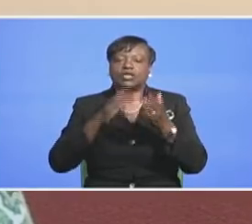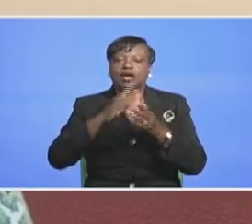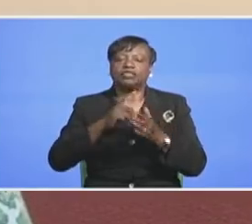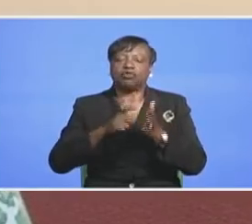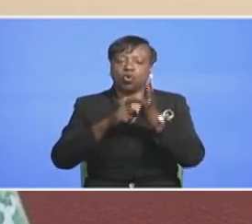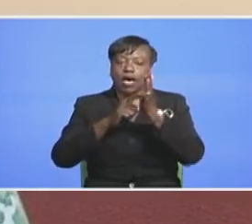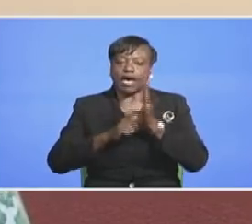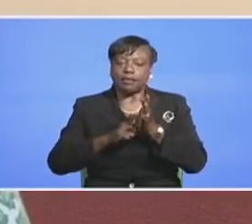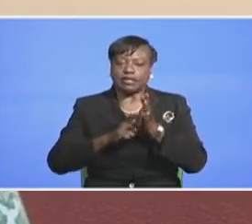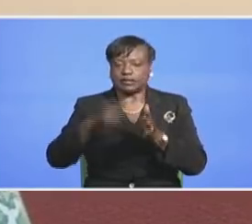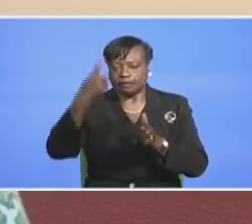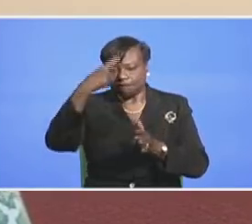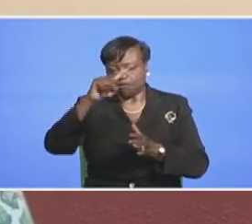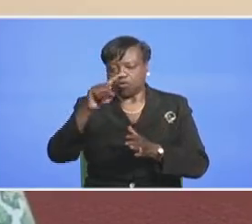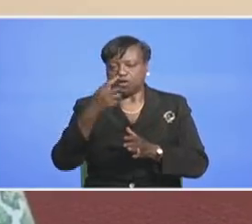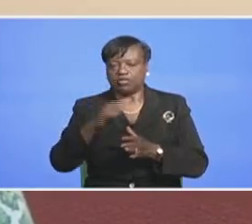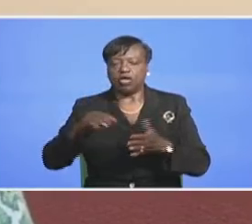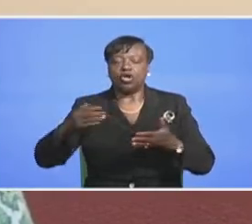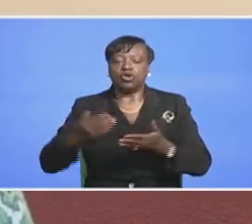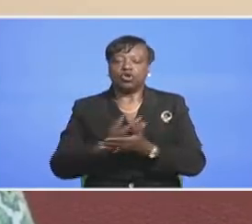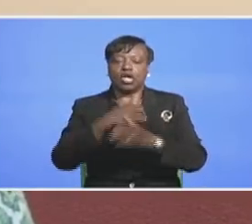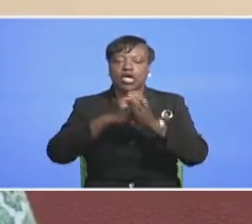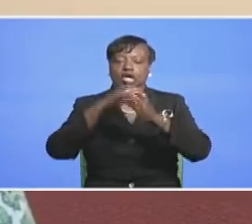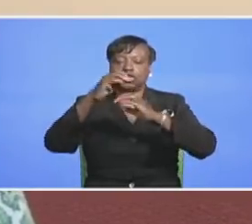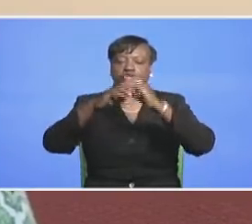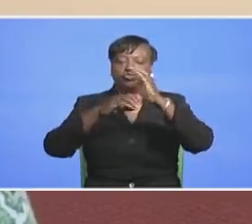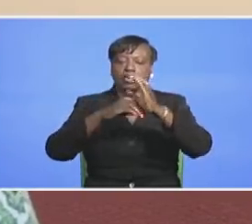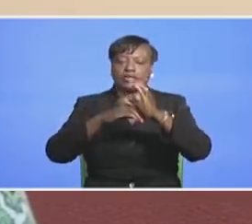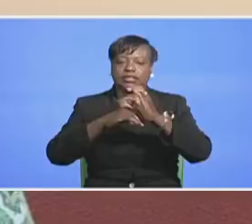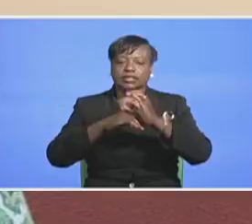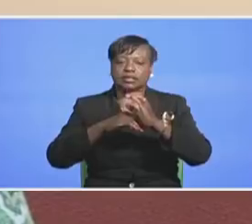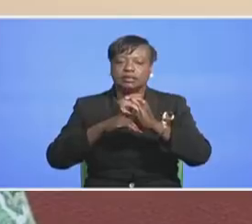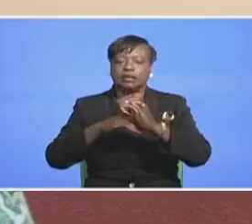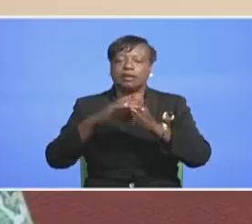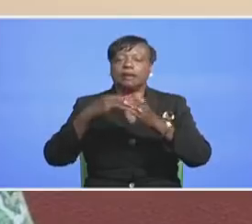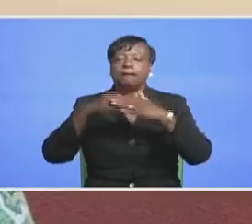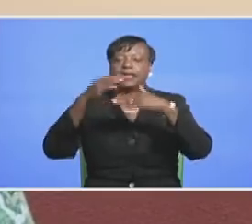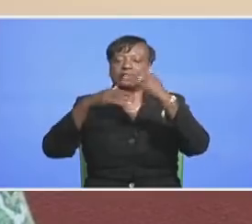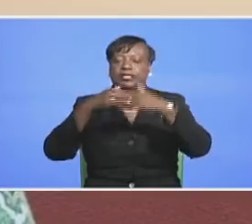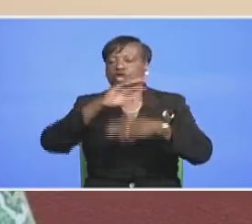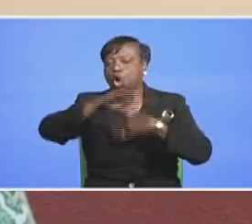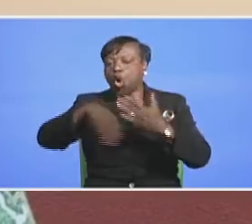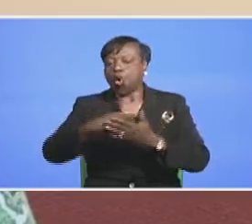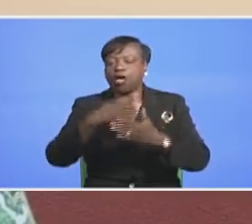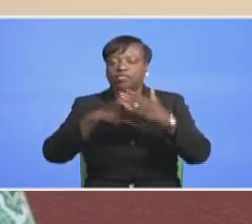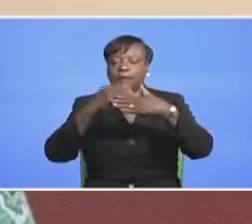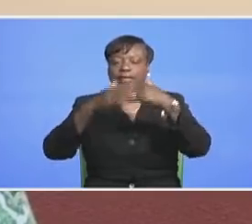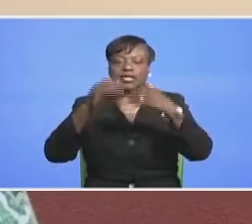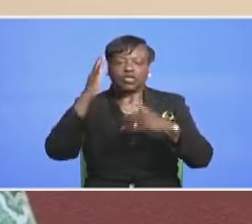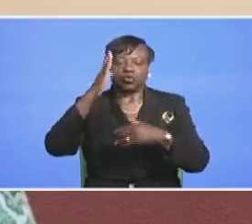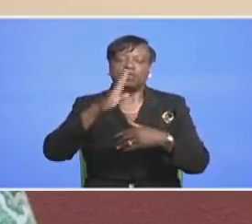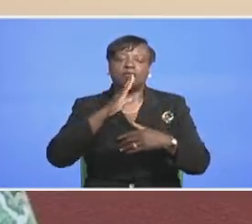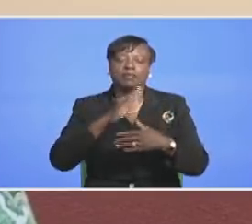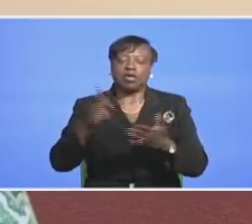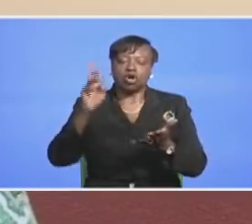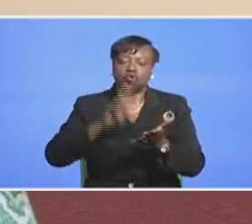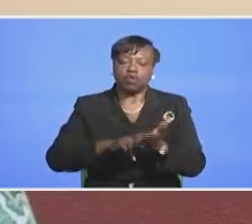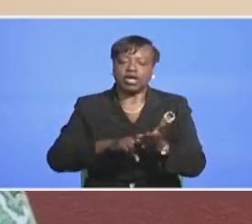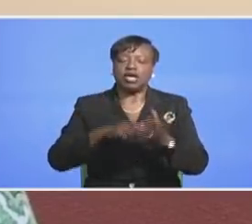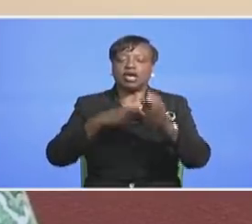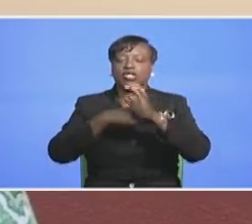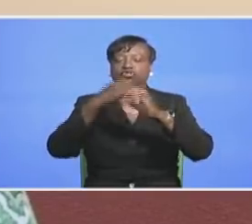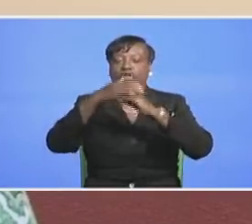the newly constructed. All of the buildings are going to be reconstructed. So there'll be a new